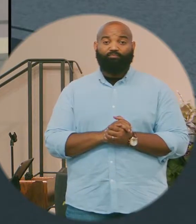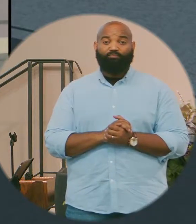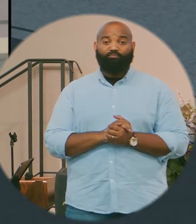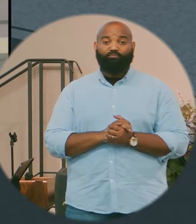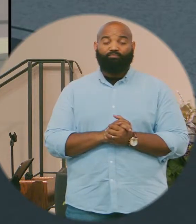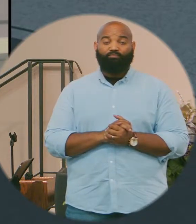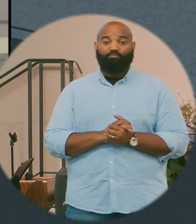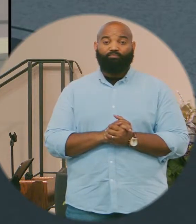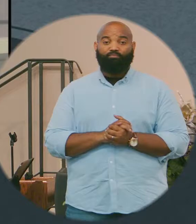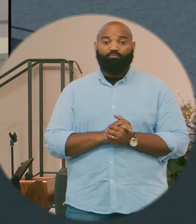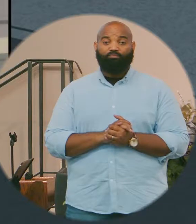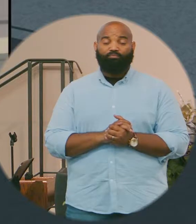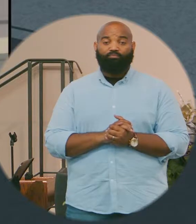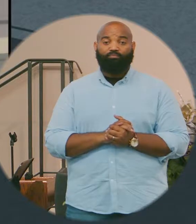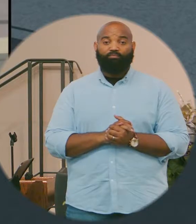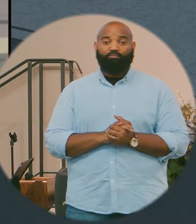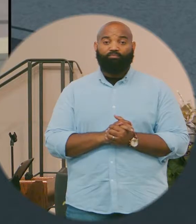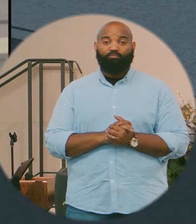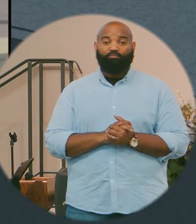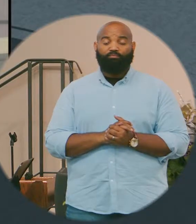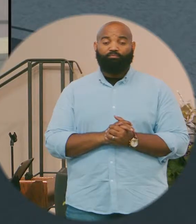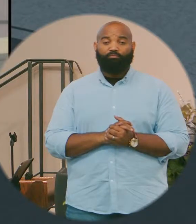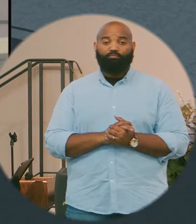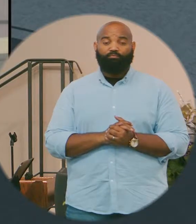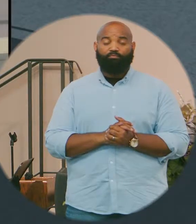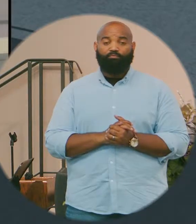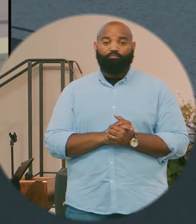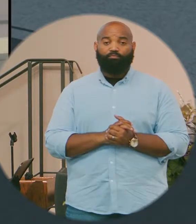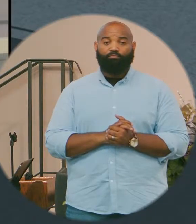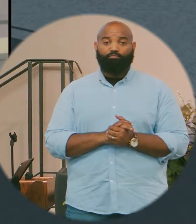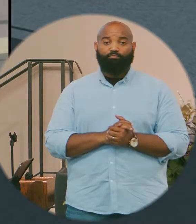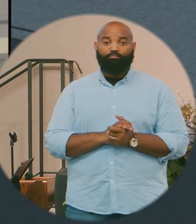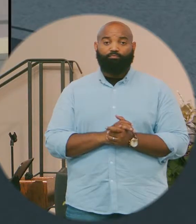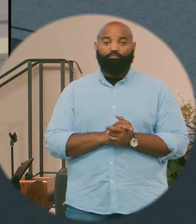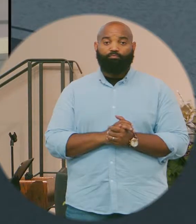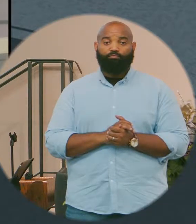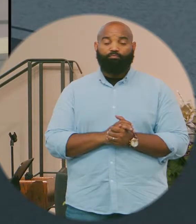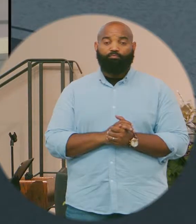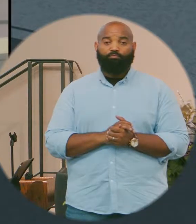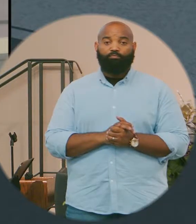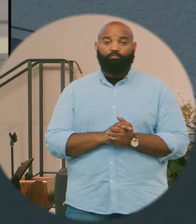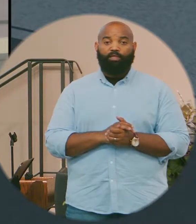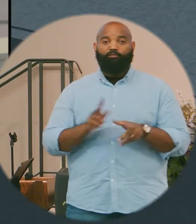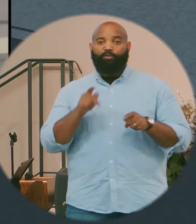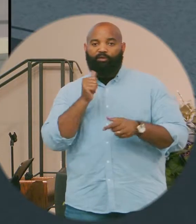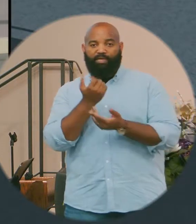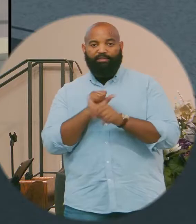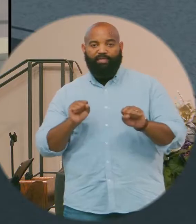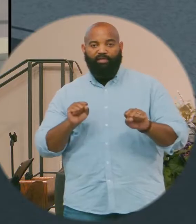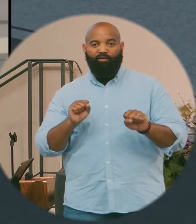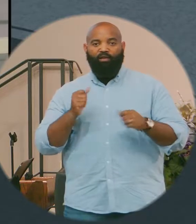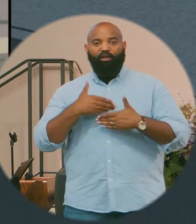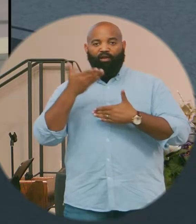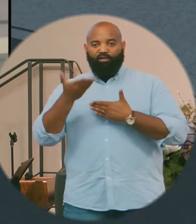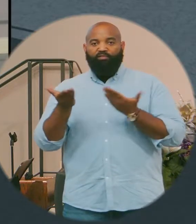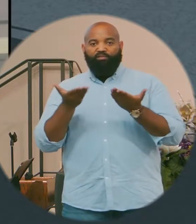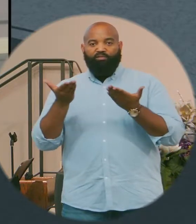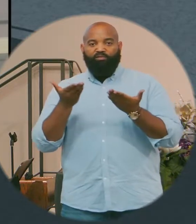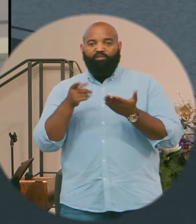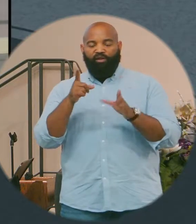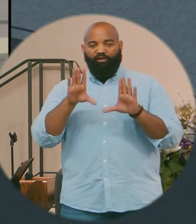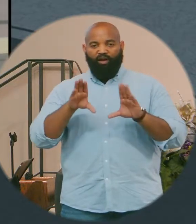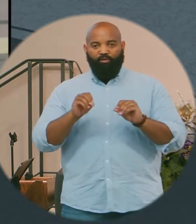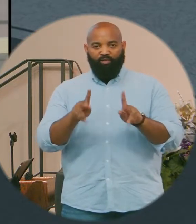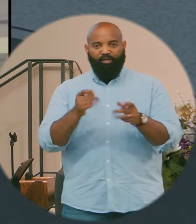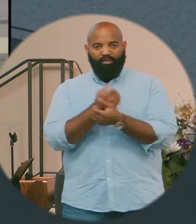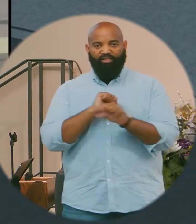I'm not talking about spiritual death, but those who don't know Jesus as your personal Savior, at the end of the service, we'll give you a chance to accept him, because